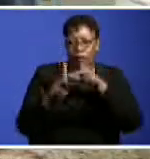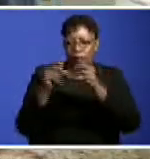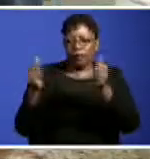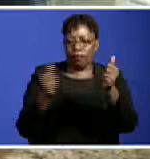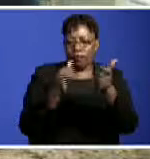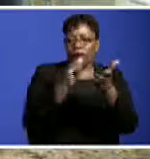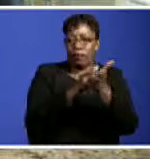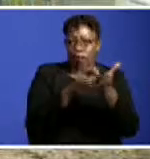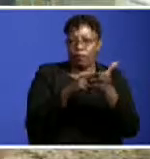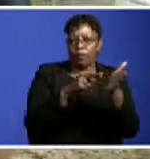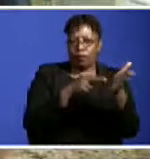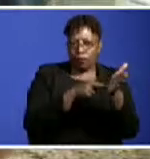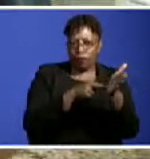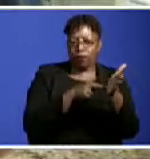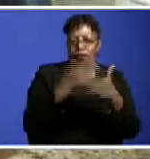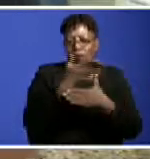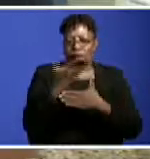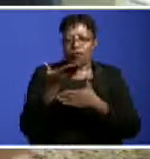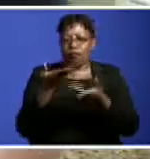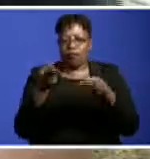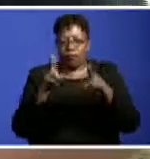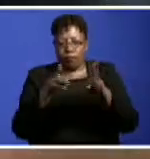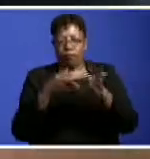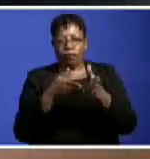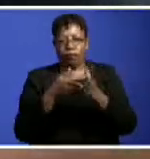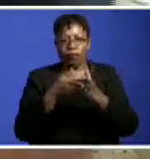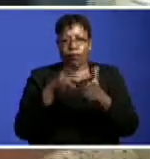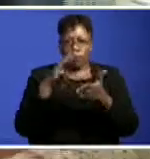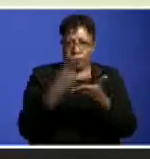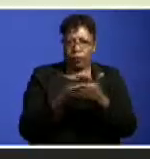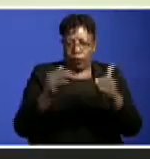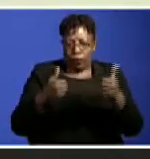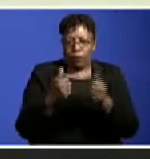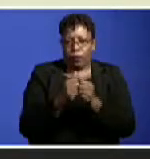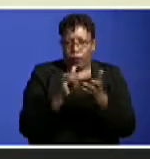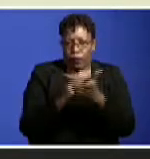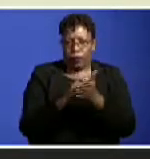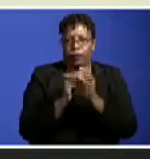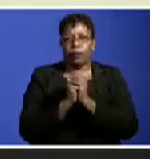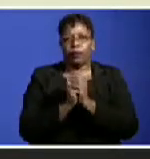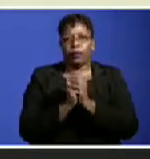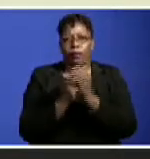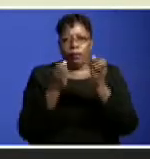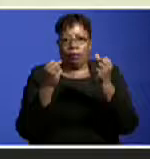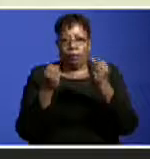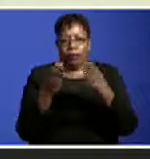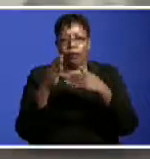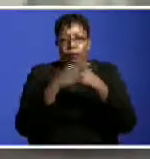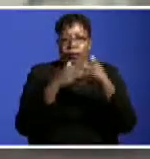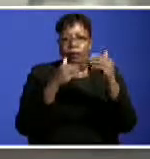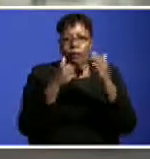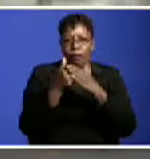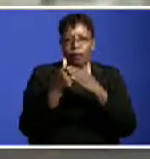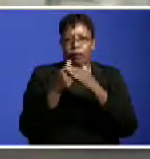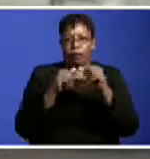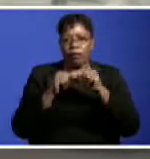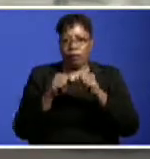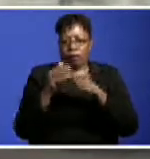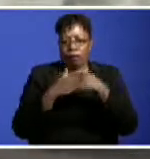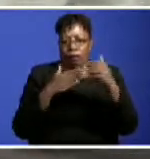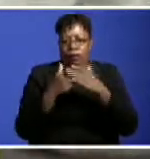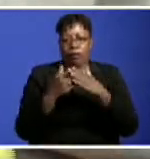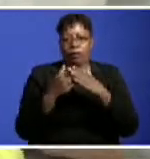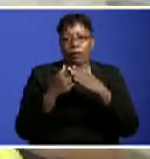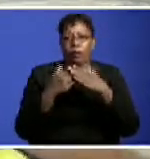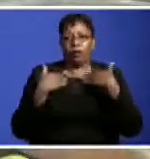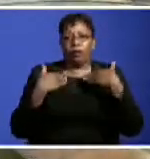the guidelines. Everything's been running smooth, and we're happy about that, and we want to continue it. A lot of the immune builders are selling. You still want to build up your